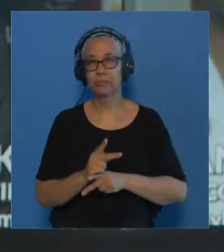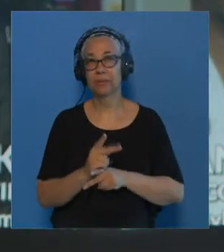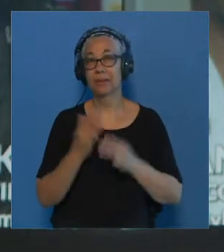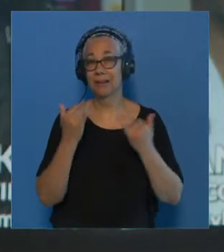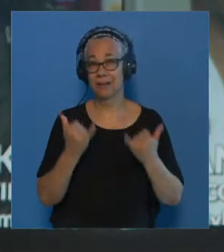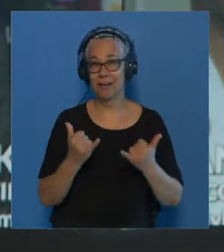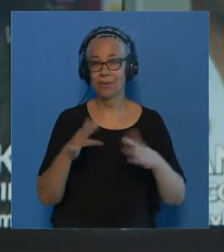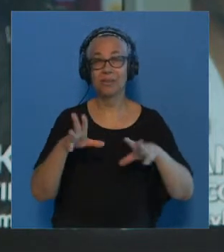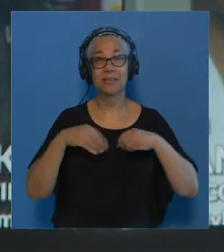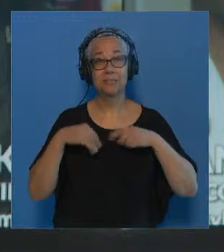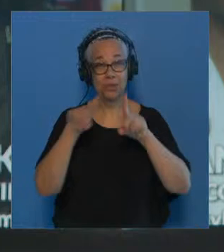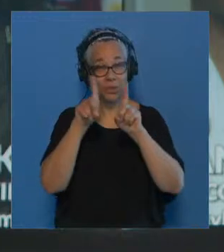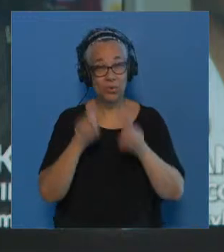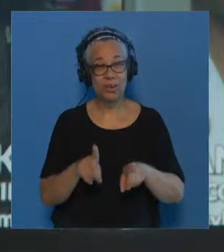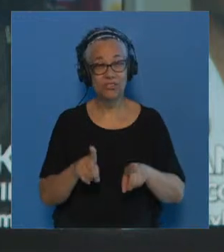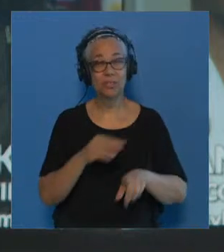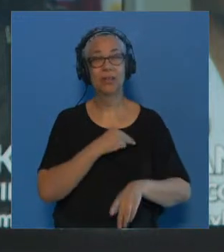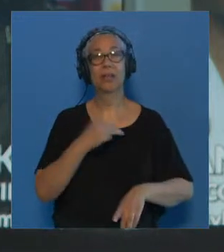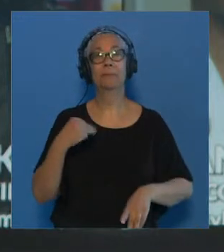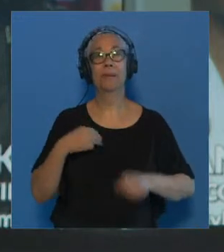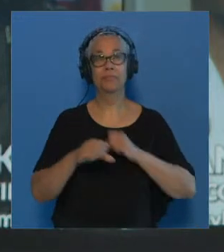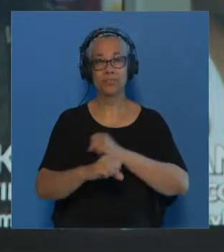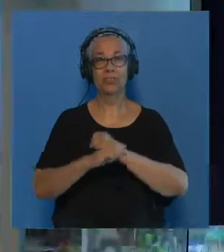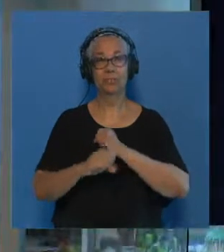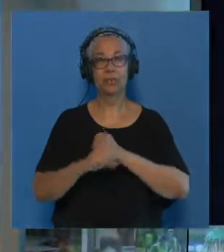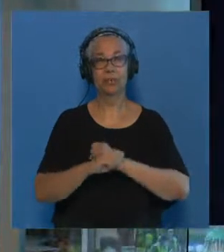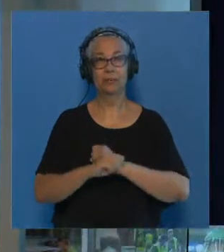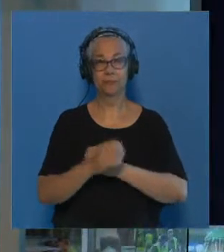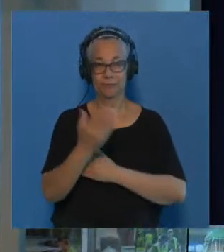happy to take any questions that members of the media may have.